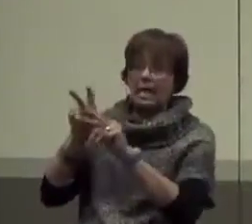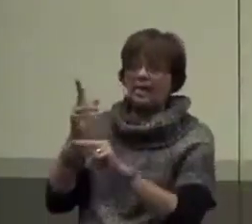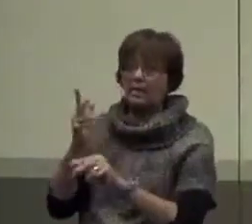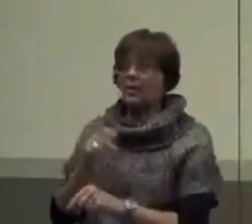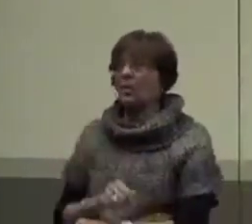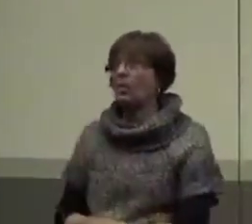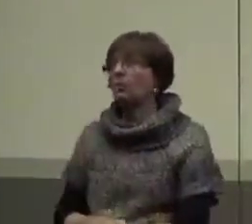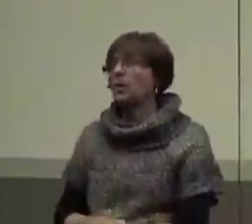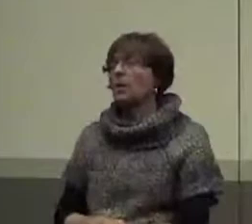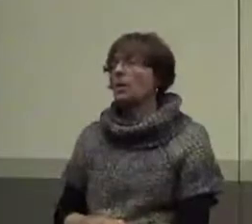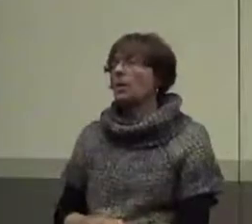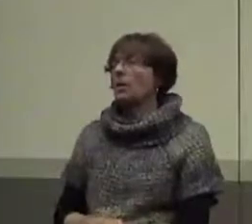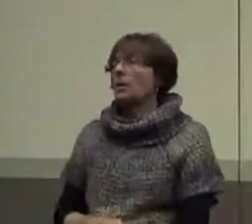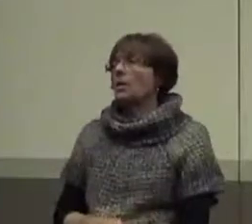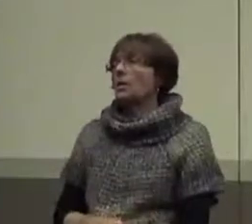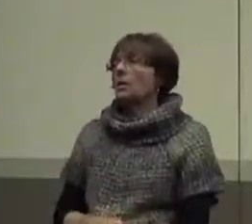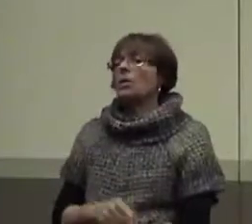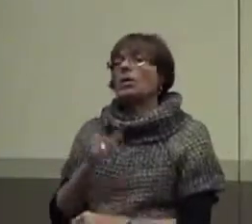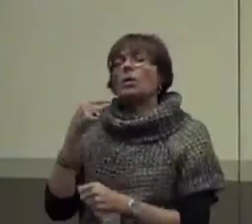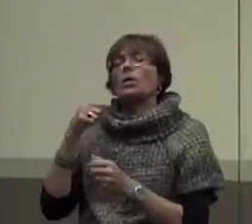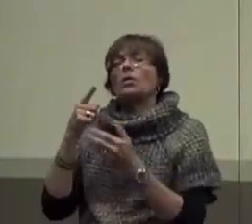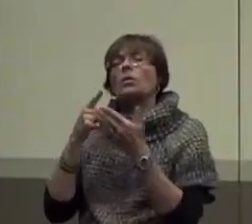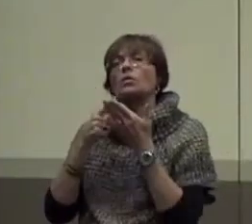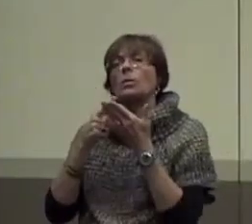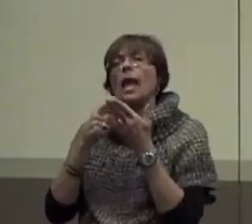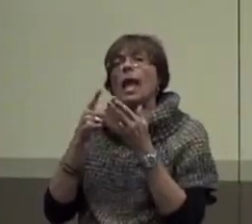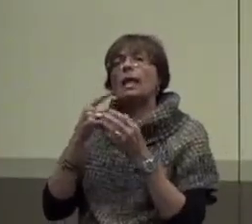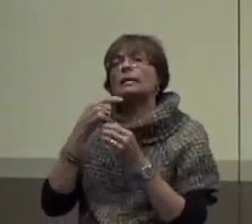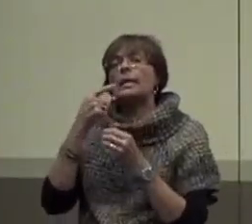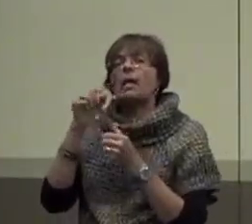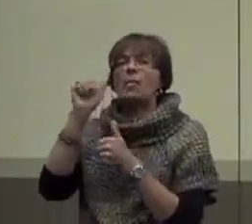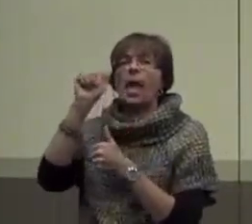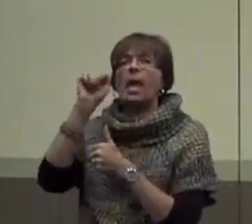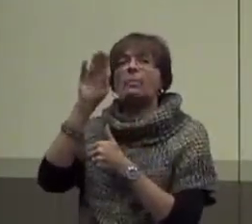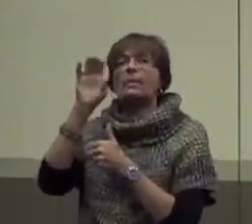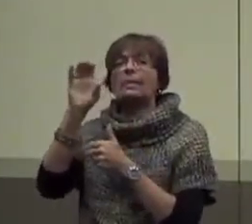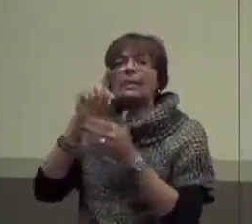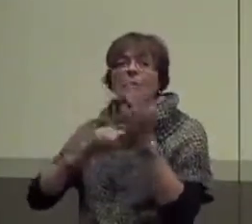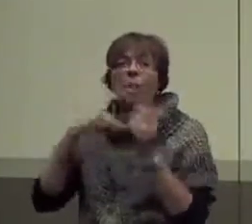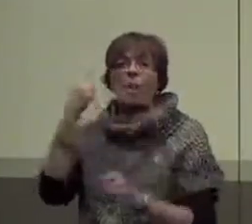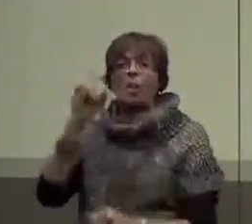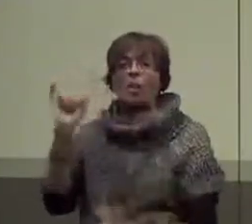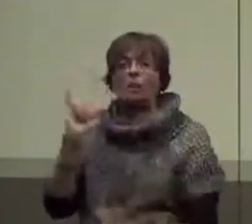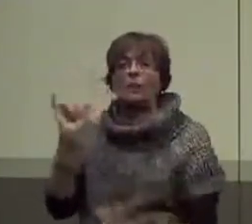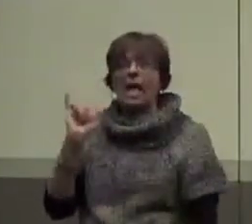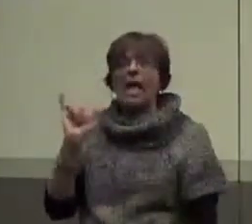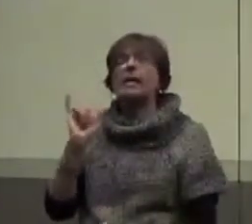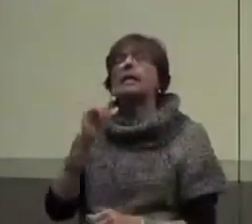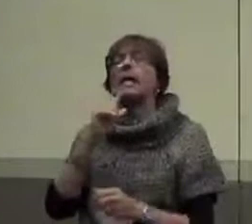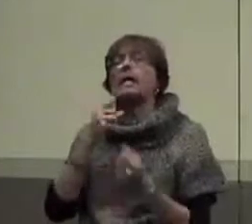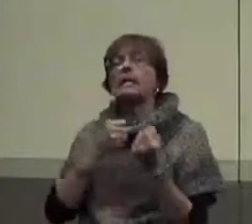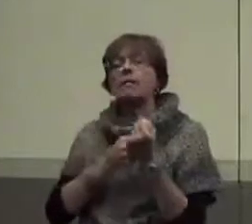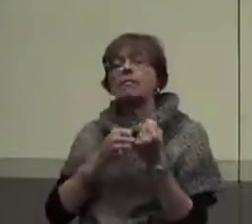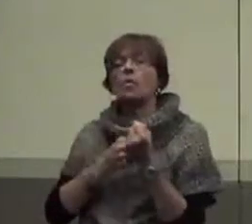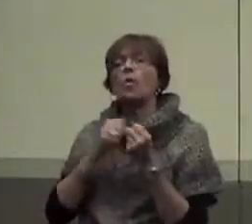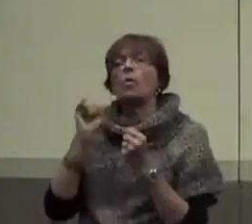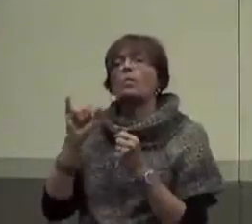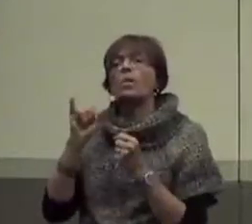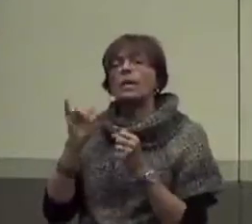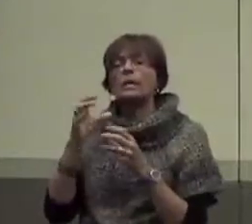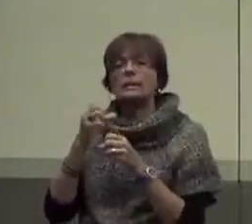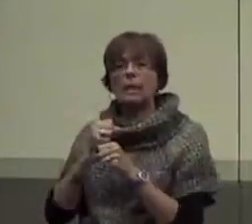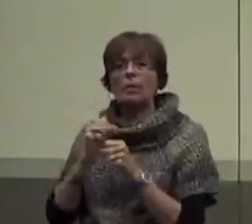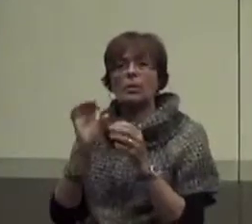okay, so yeah, you're going to talk with her and tell her what the ABC is going to look like. You're going to confirm the accuracy of the summary statement,